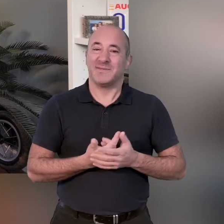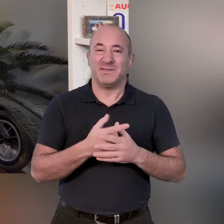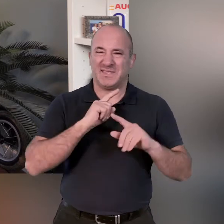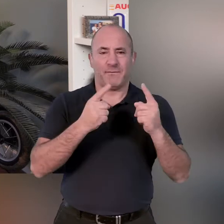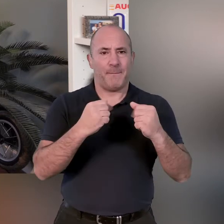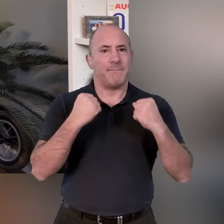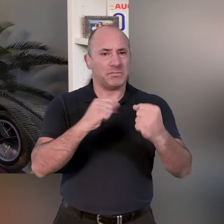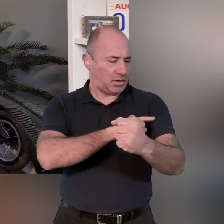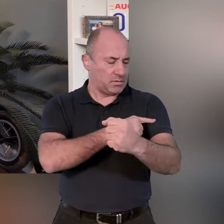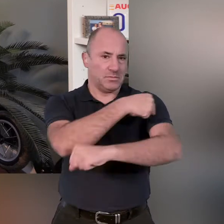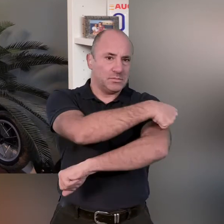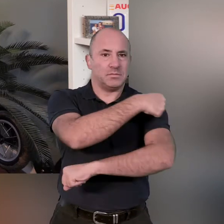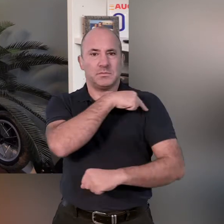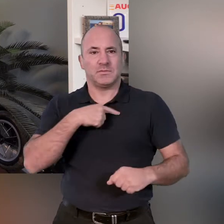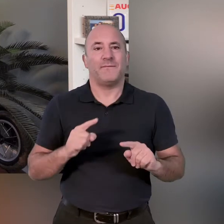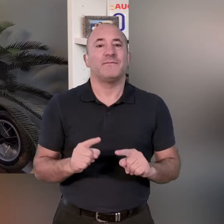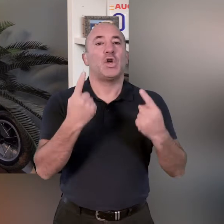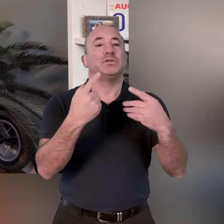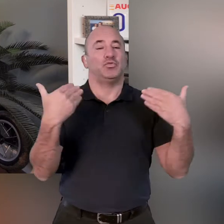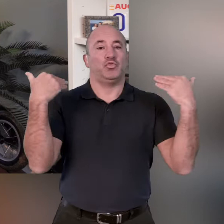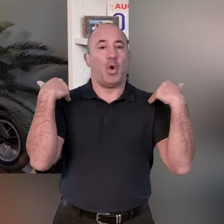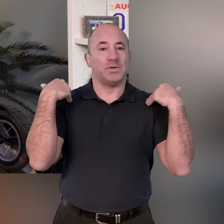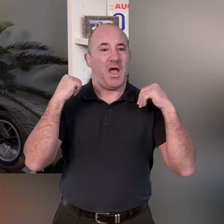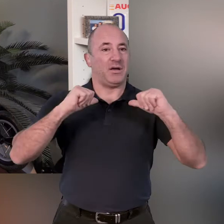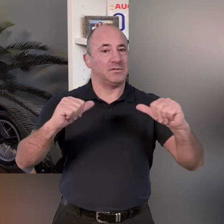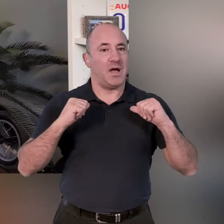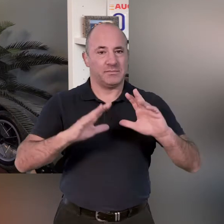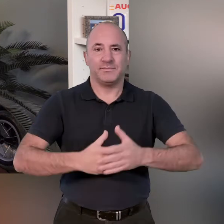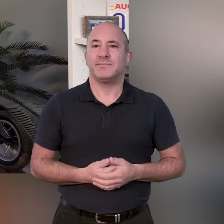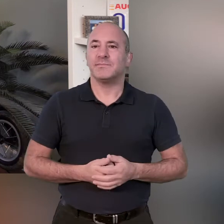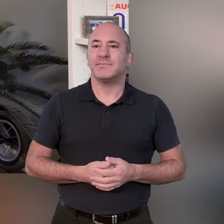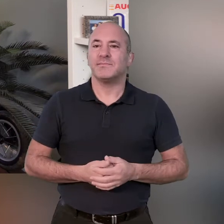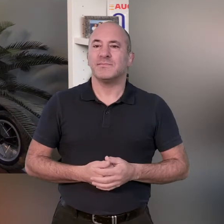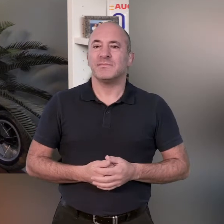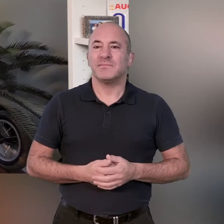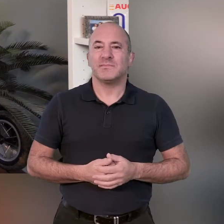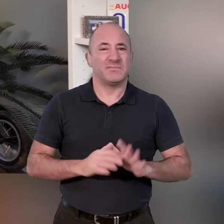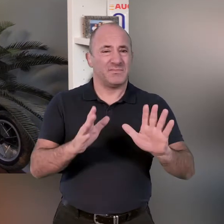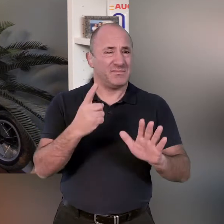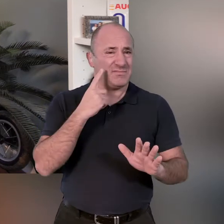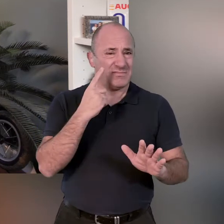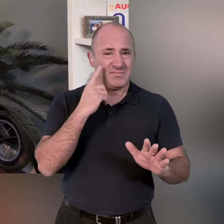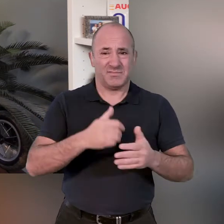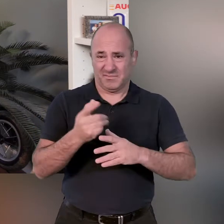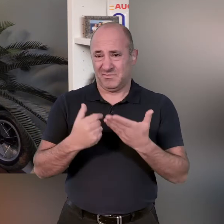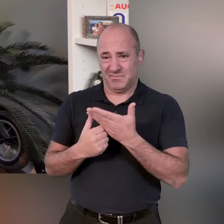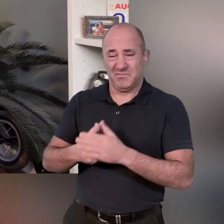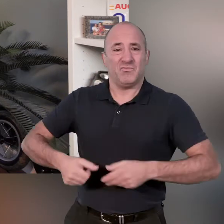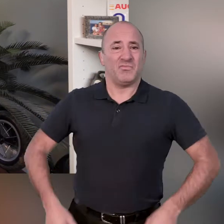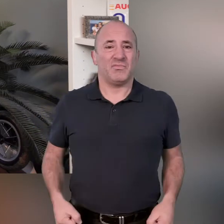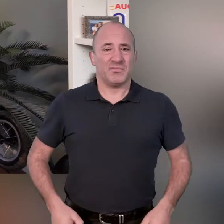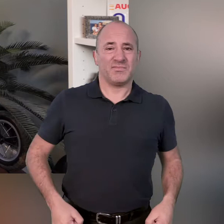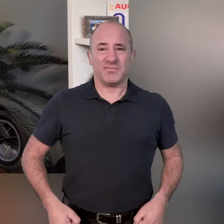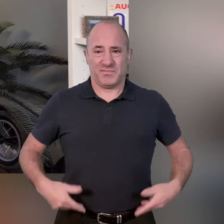lots of different muscle groups, and we'll get started with a shoulder exercise. And so to do this, quite simple, having the